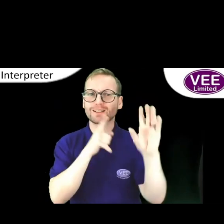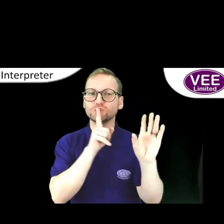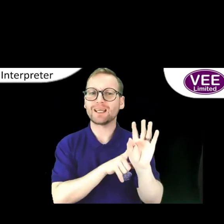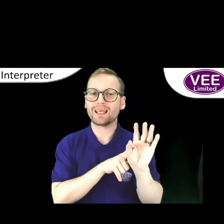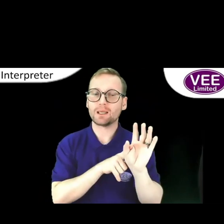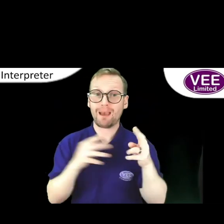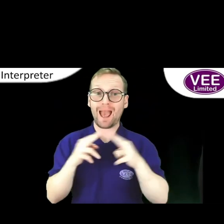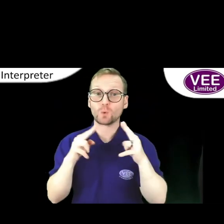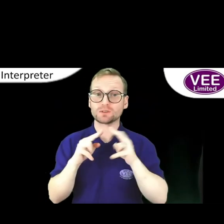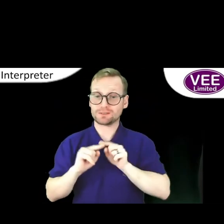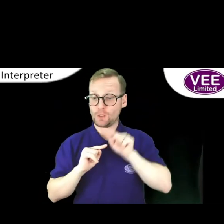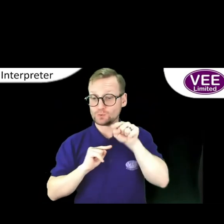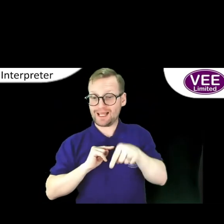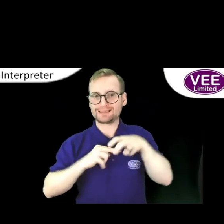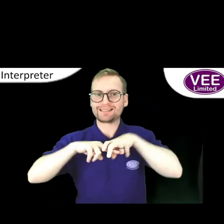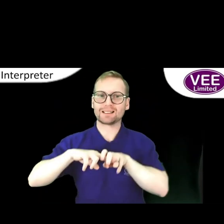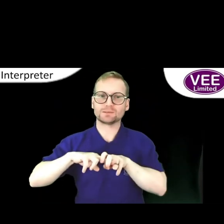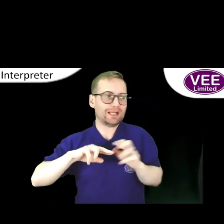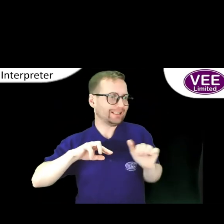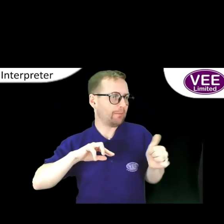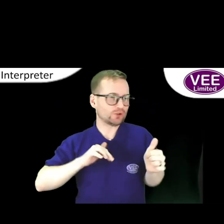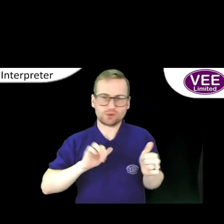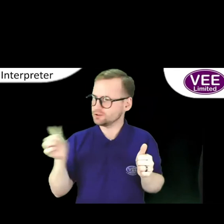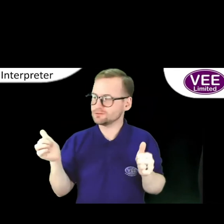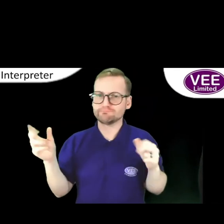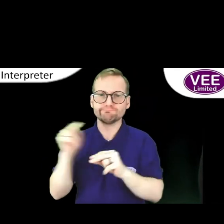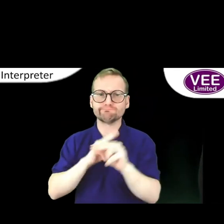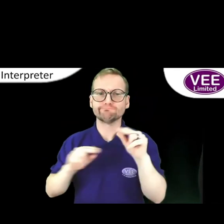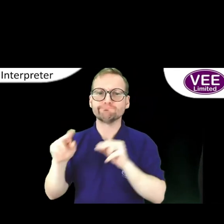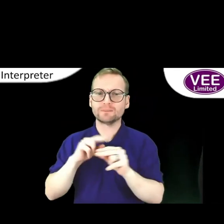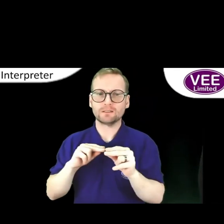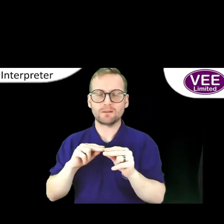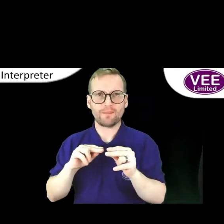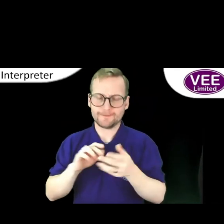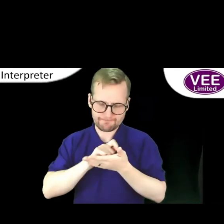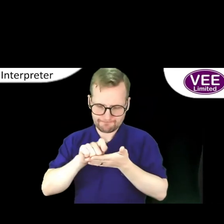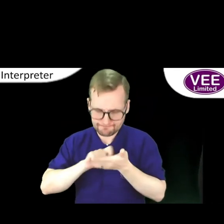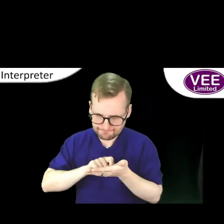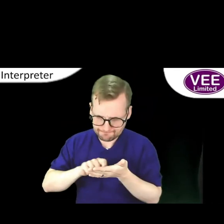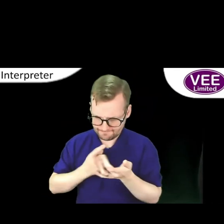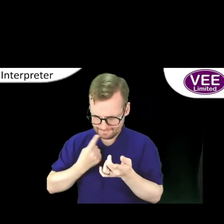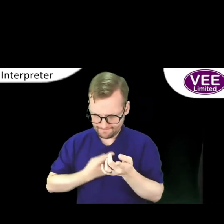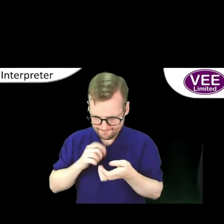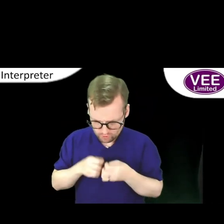house with neighbours around, that I came up with this.